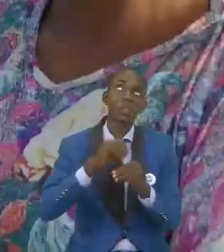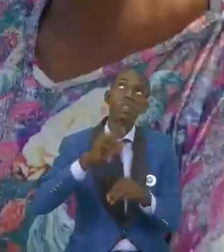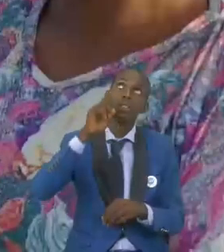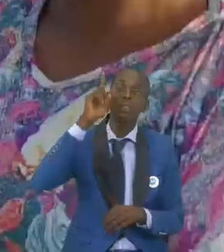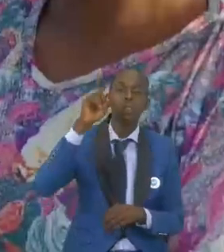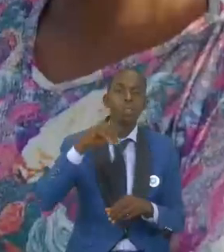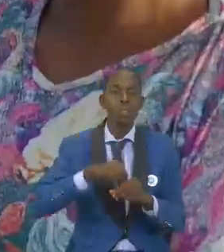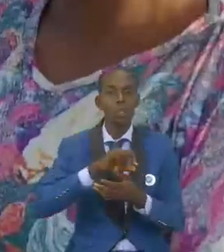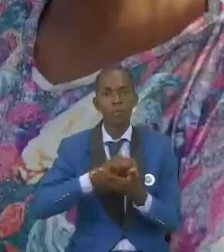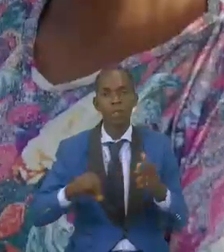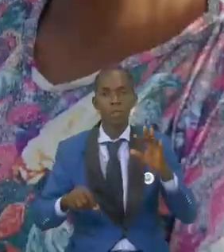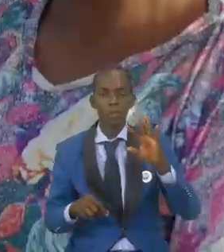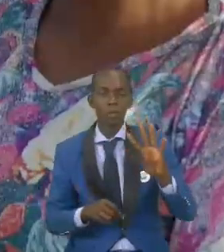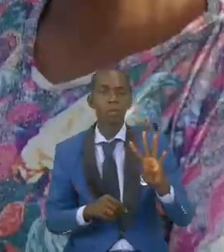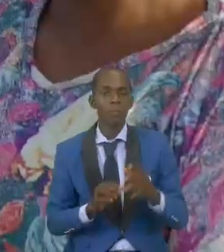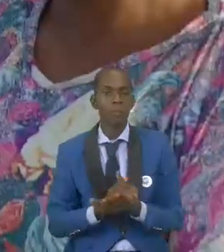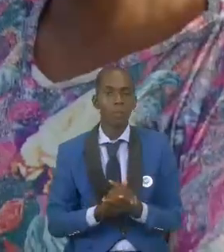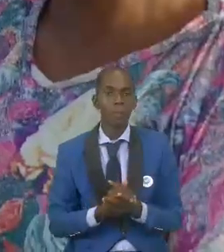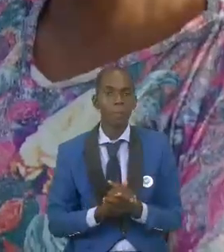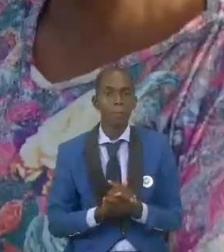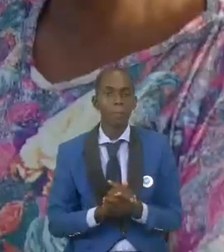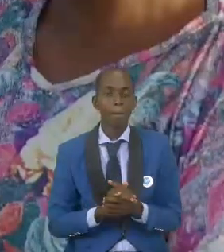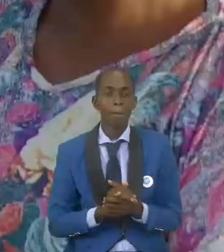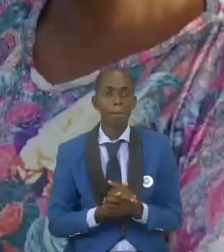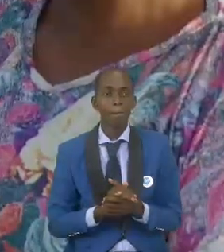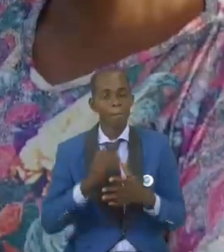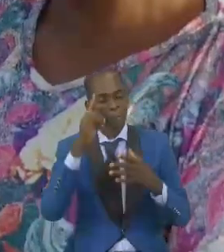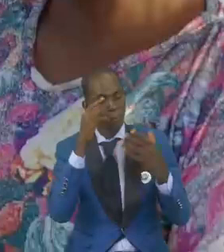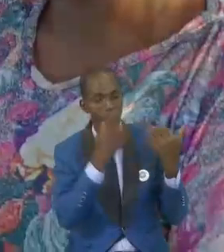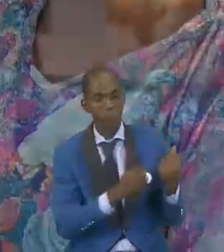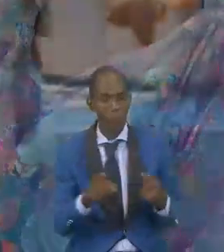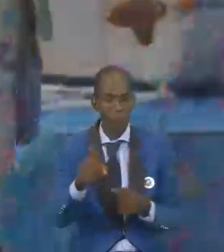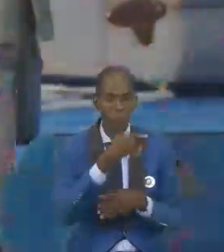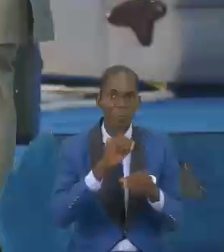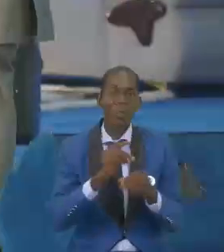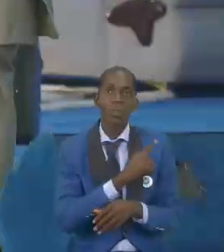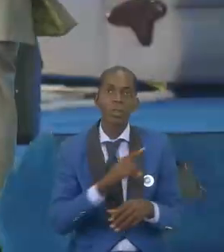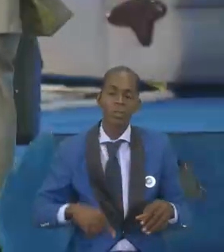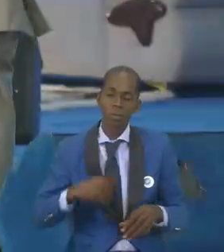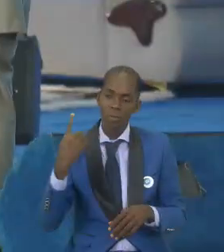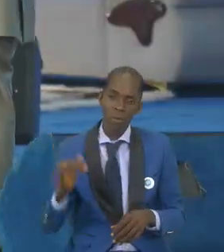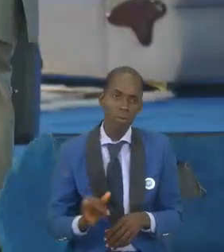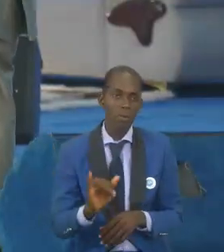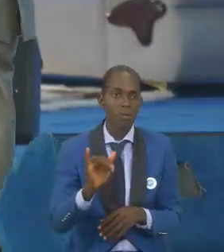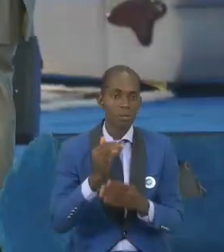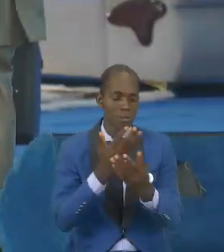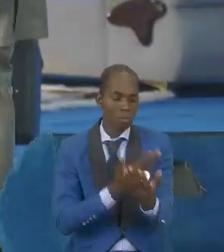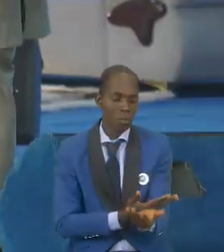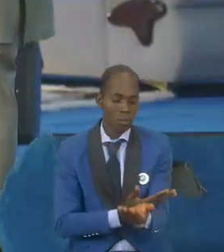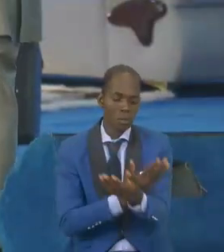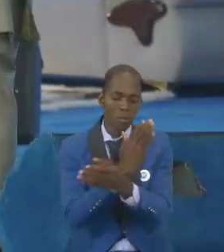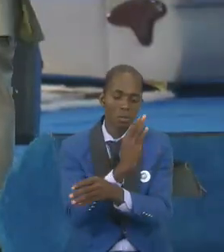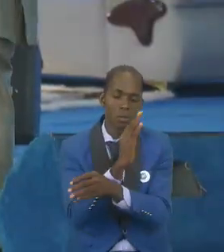4. In verse 4 it says, trust ye in the Lord forever. Morning, afternoon,